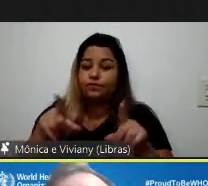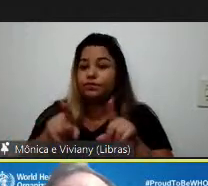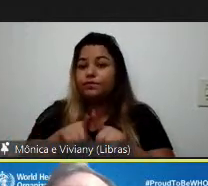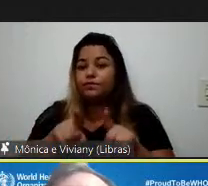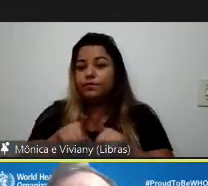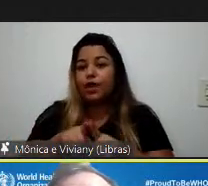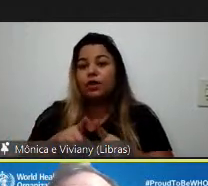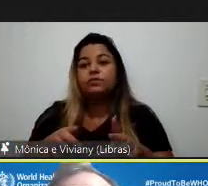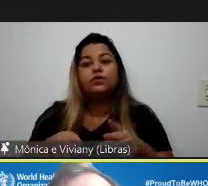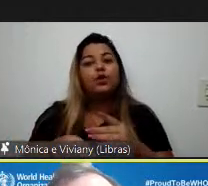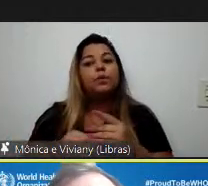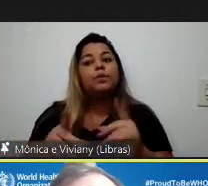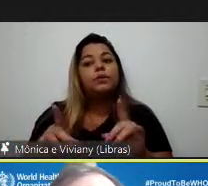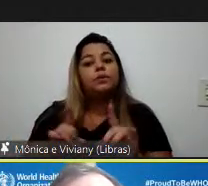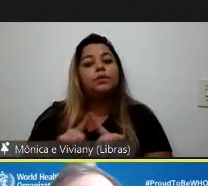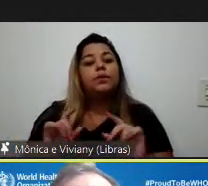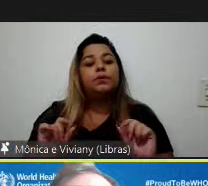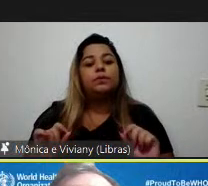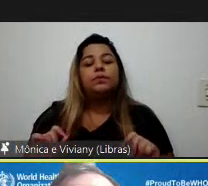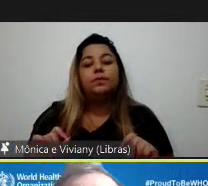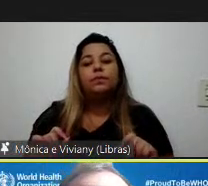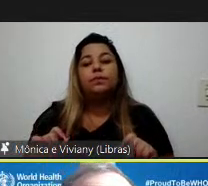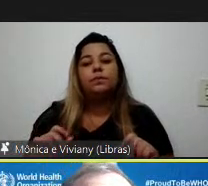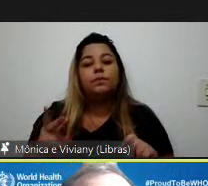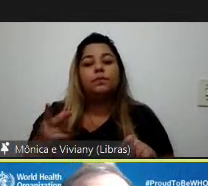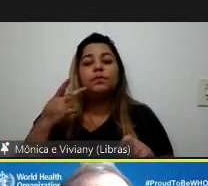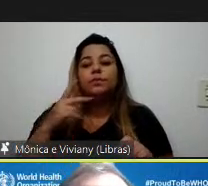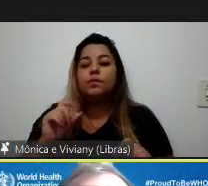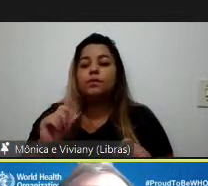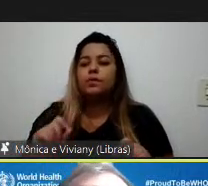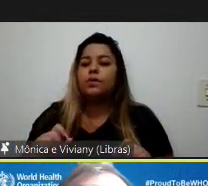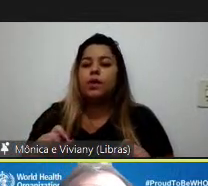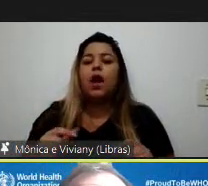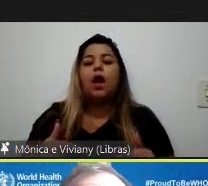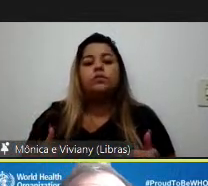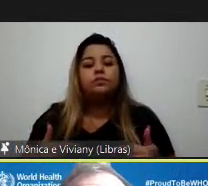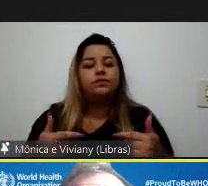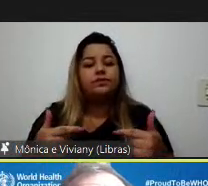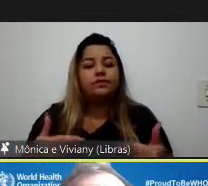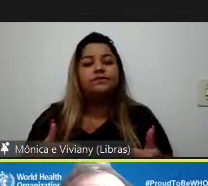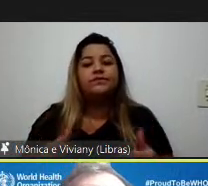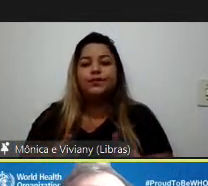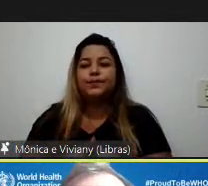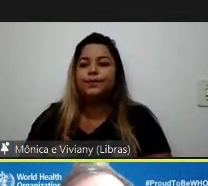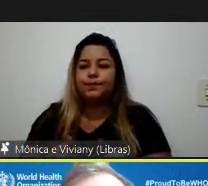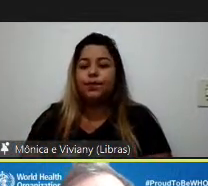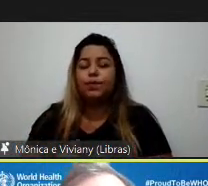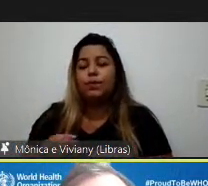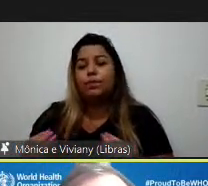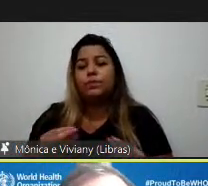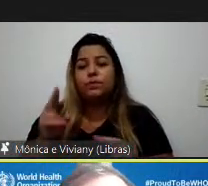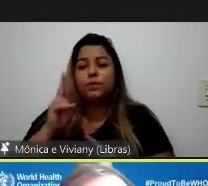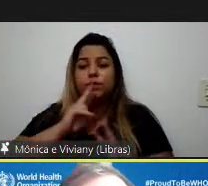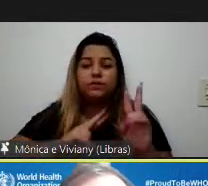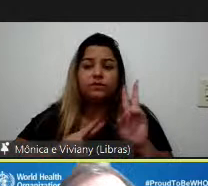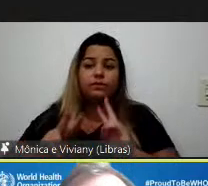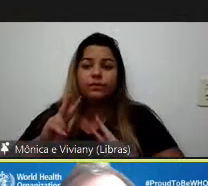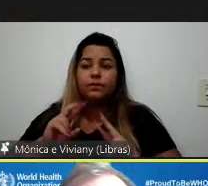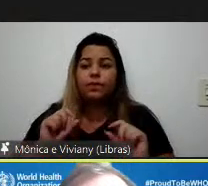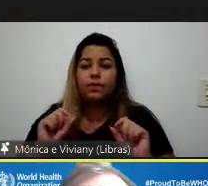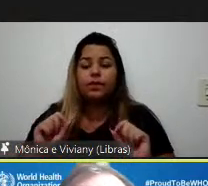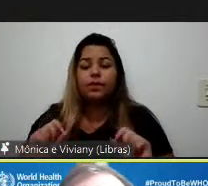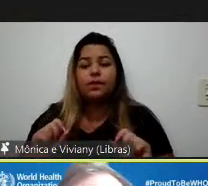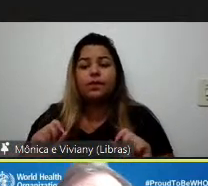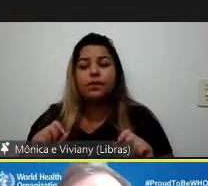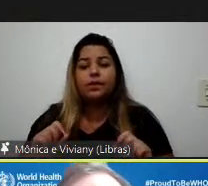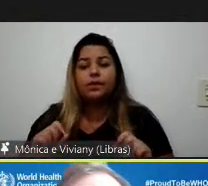to address their health challenges. And as you can see, these are the 6 global